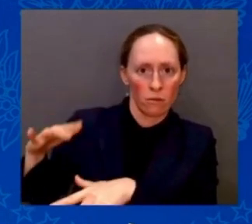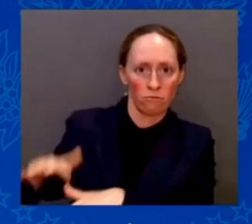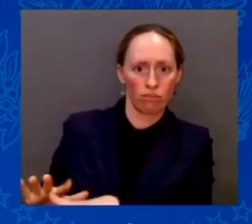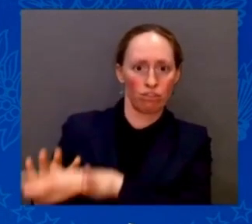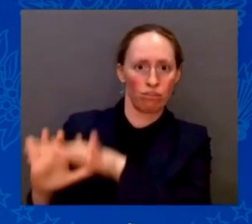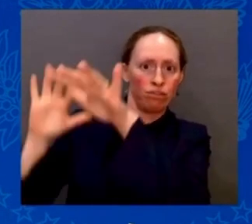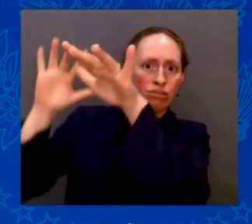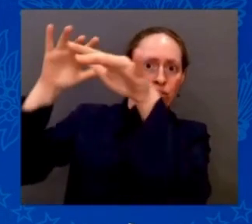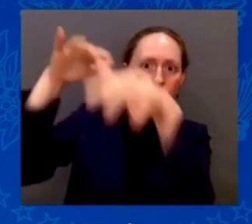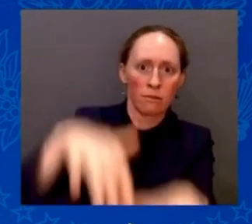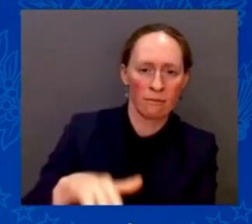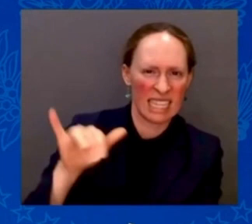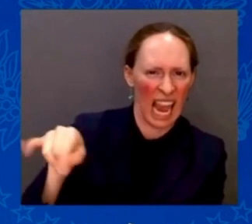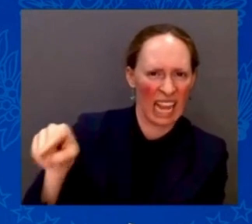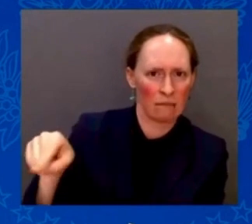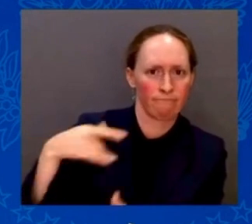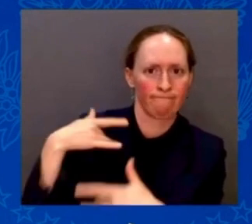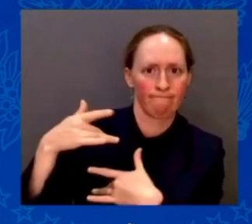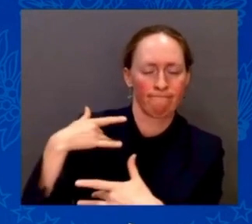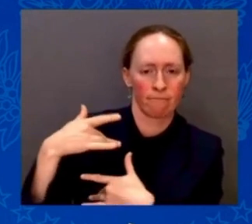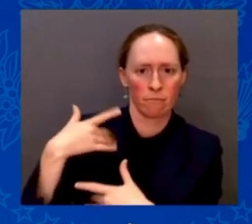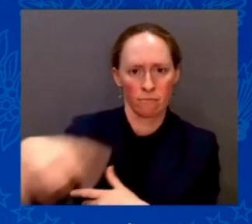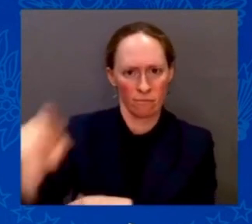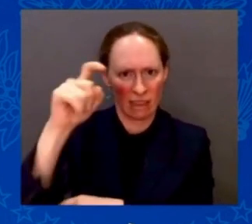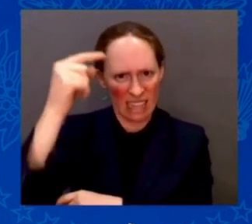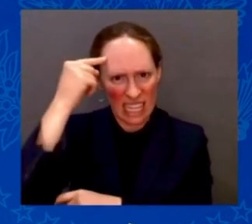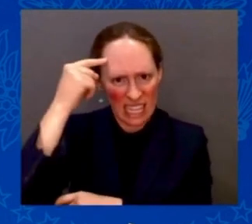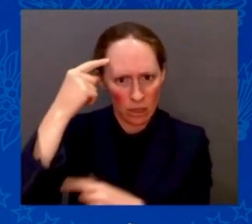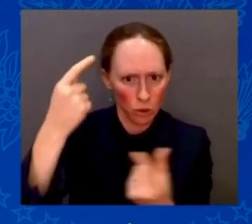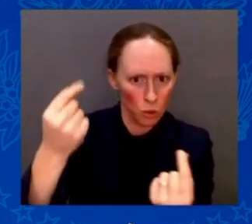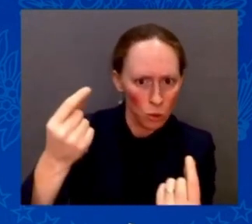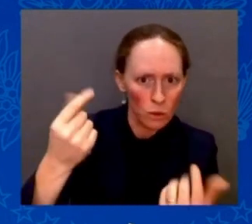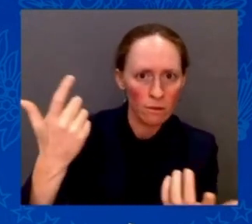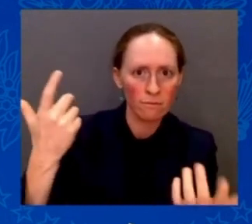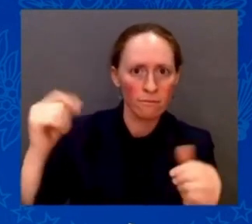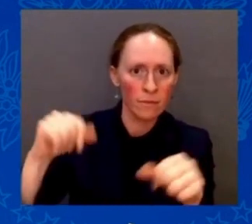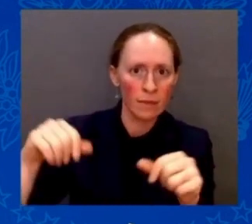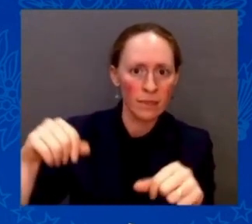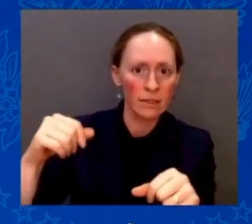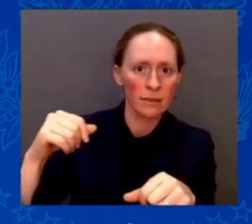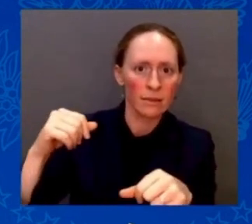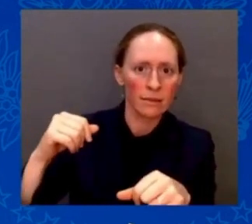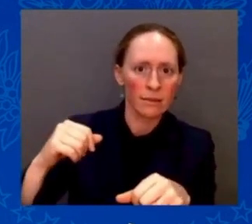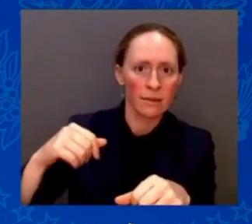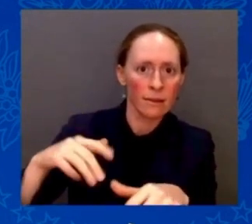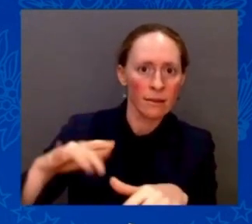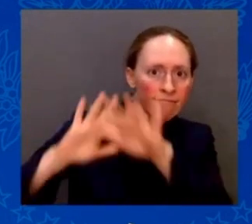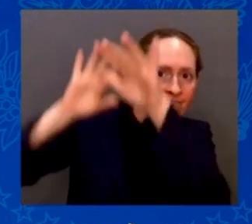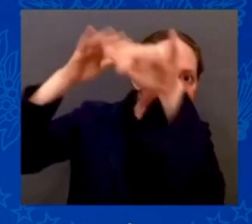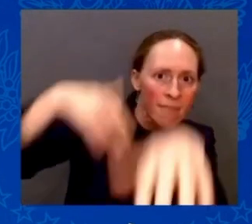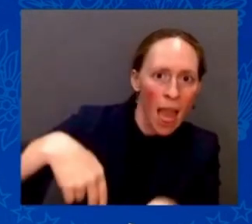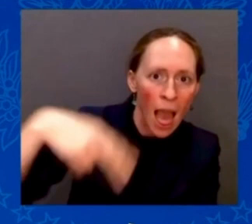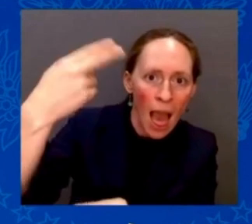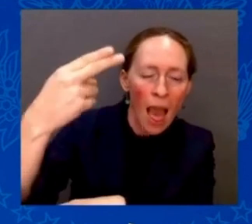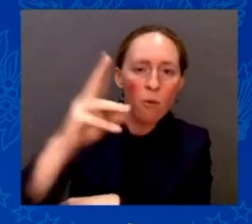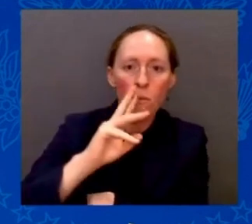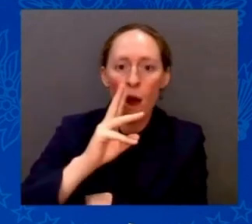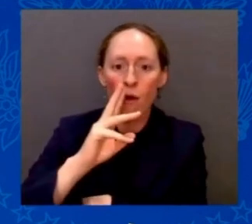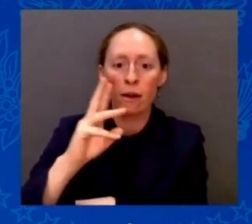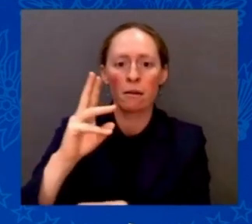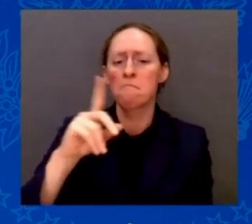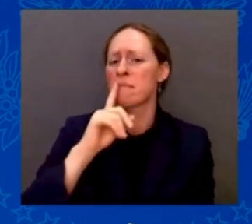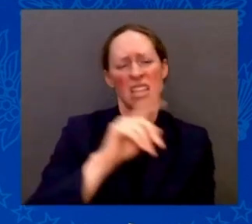tide, low tide, adding 3 feet and so on. So I found them all to be laser focused on what their needs